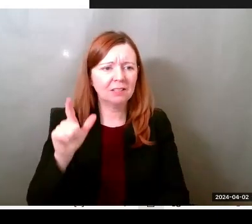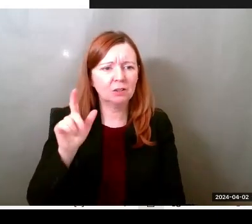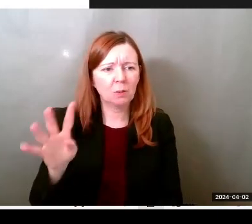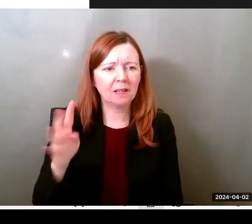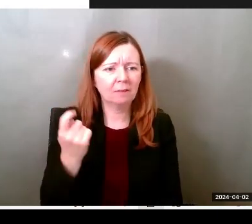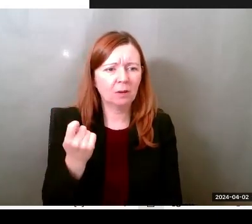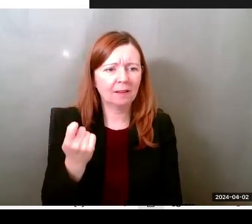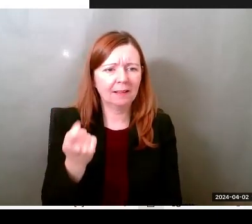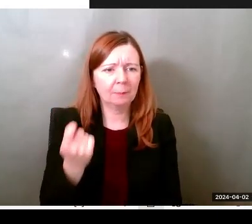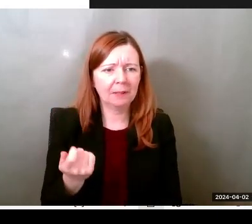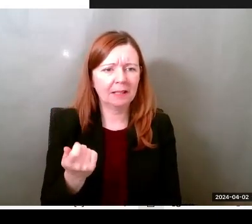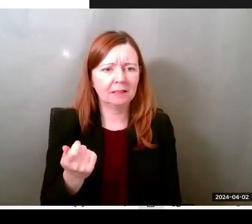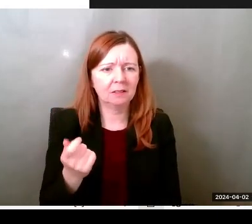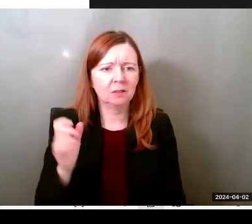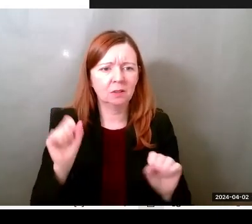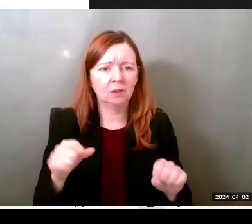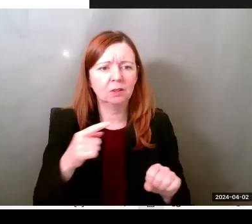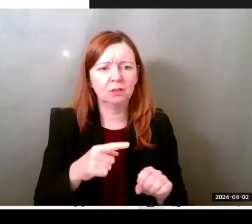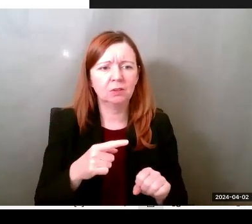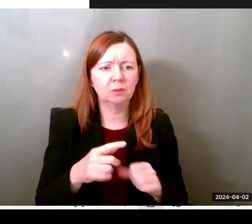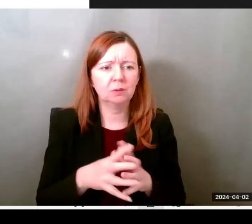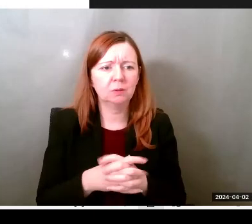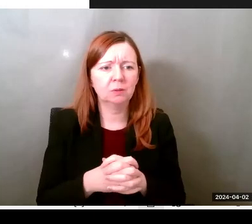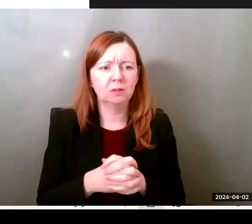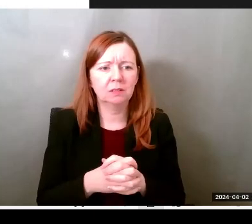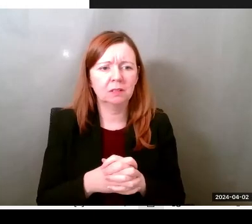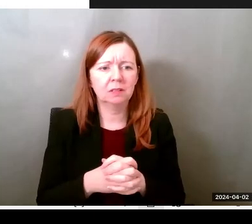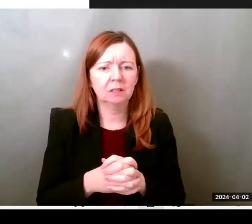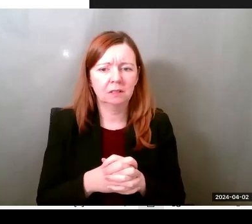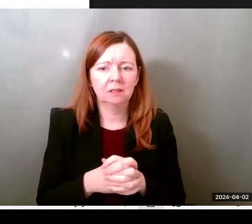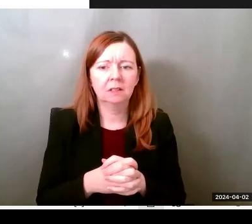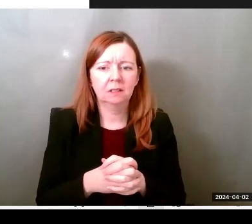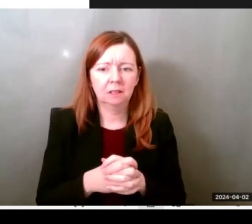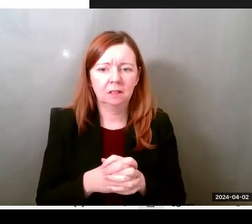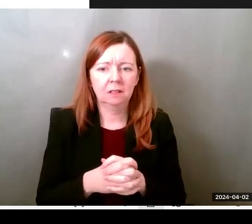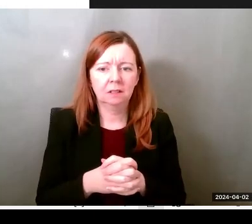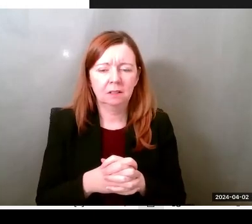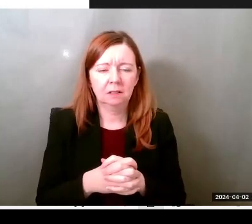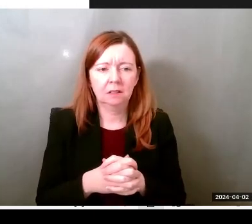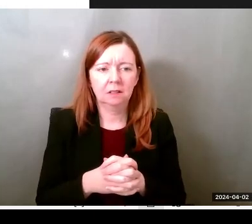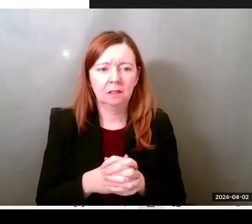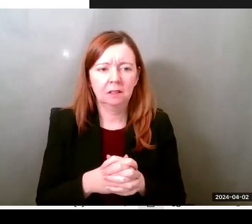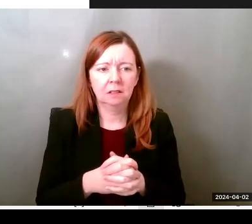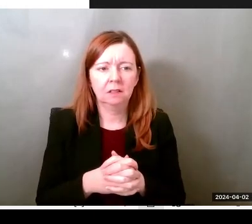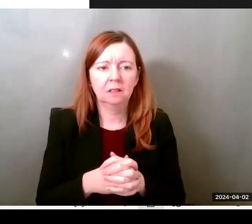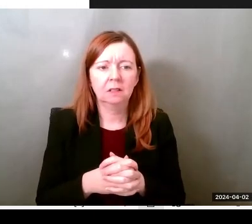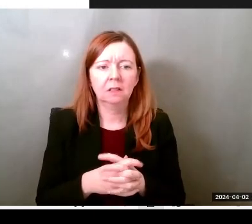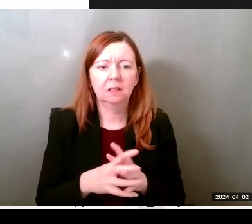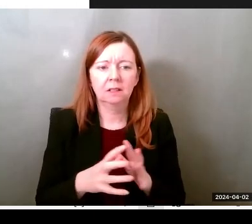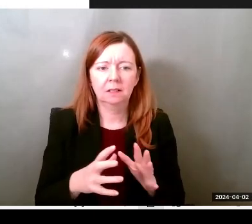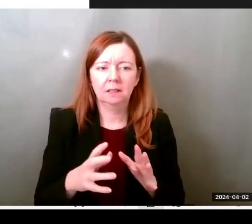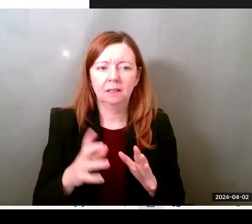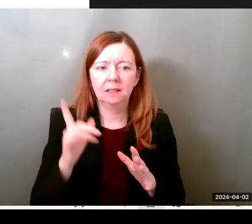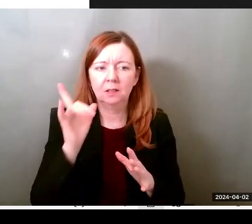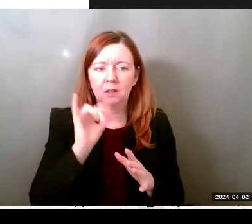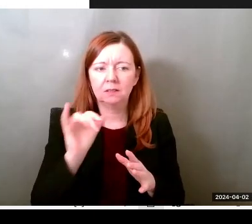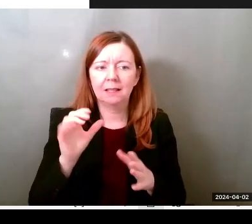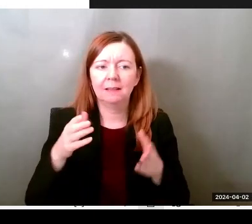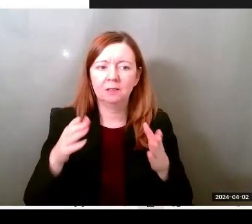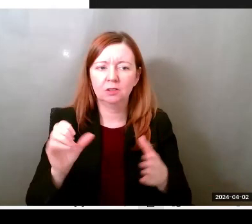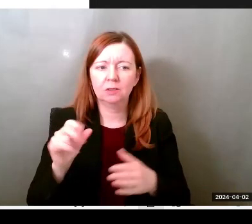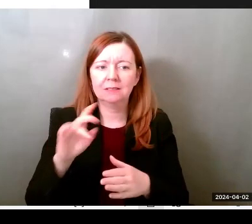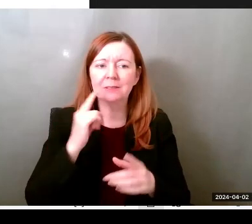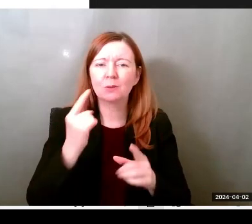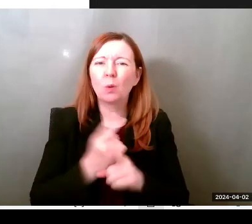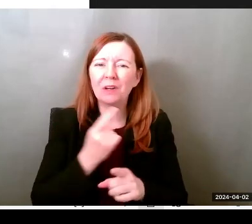too? Would you, are you ready? Yeah. It looks like the streetscape is